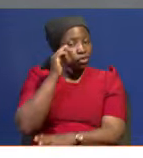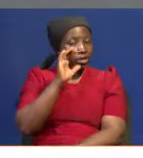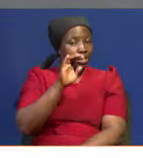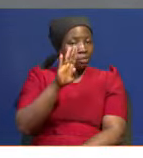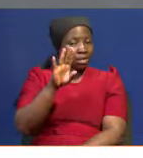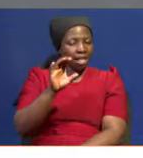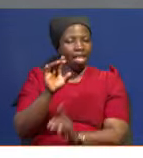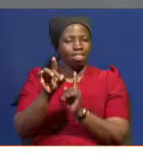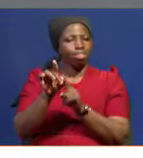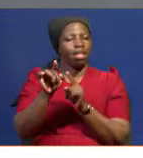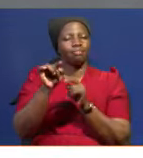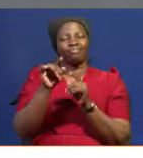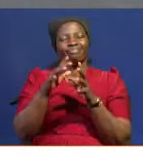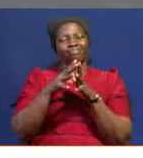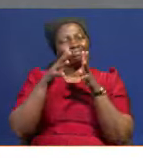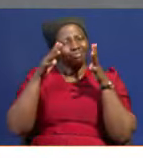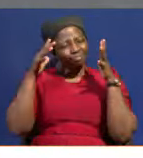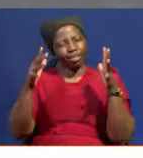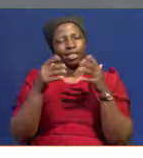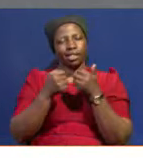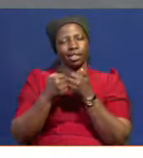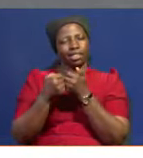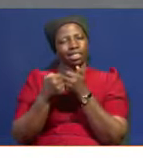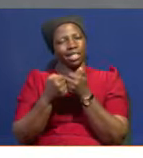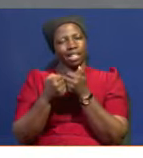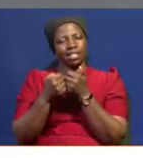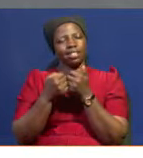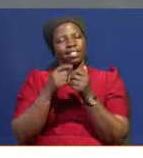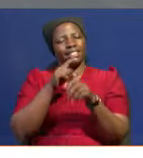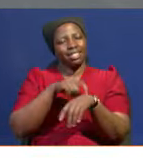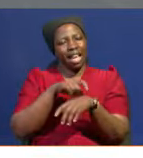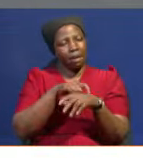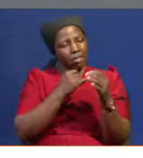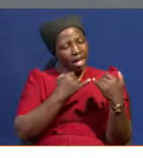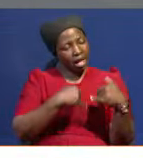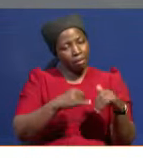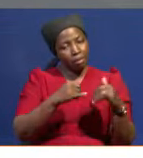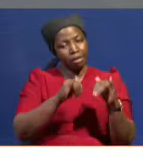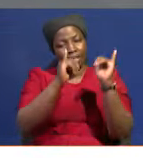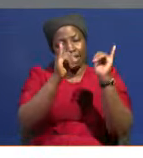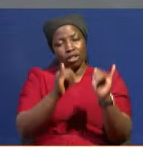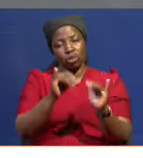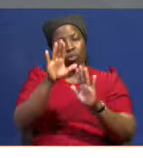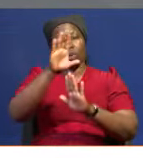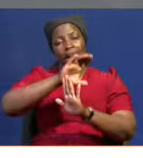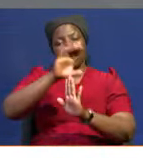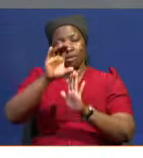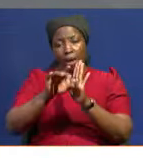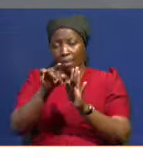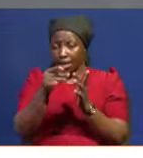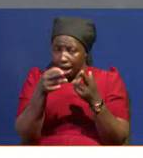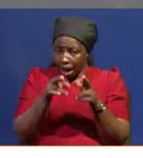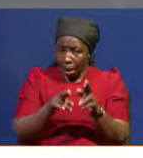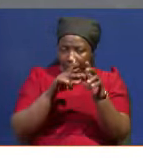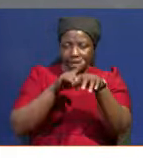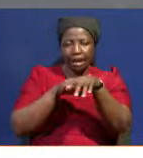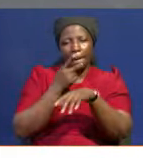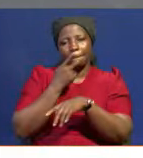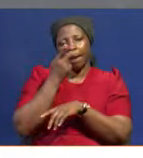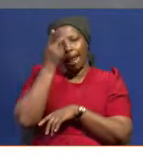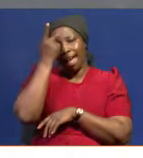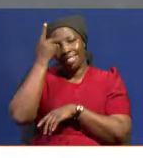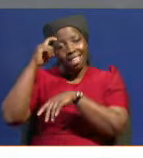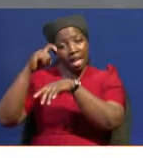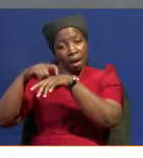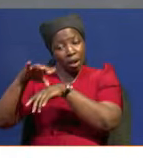as the biggest challenge in implementation of the new curriculum. This comes as parents in Embu County, whose